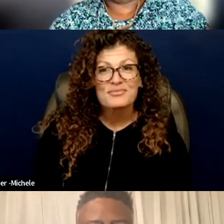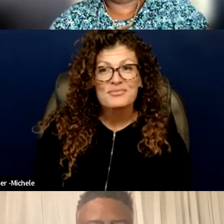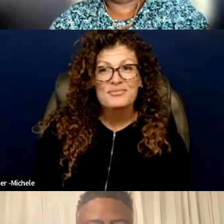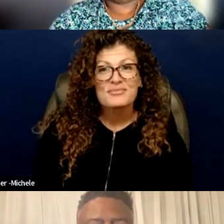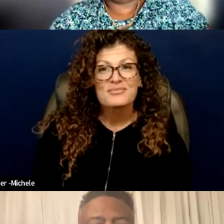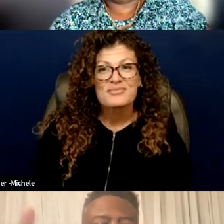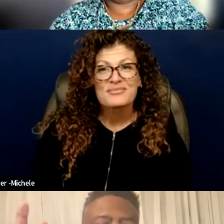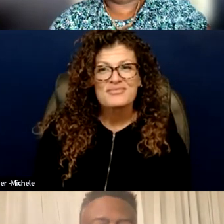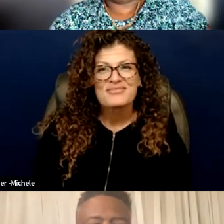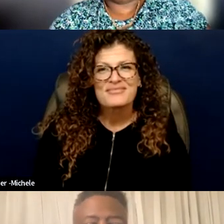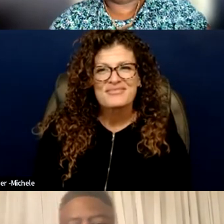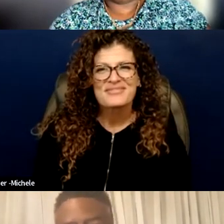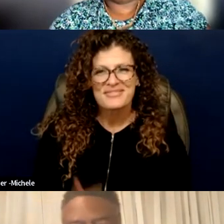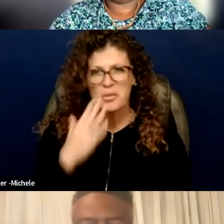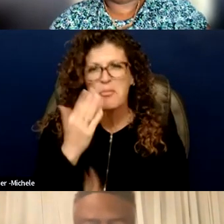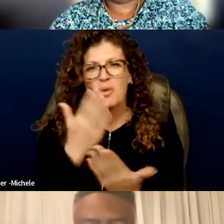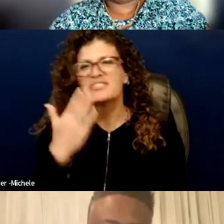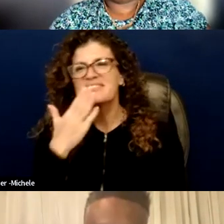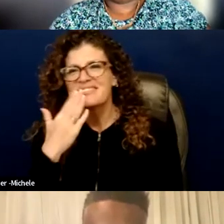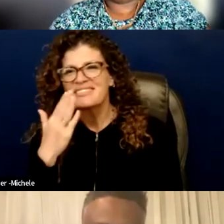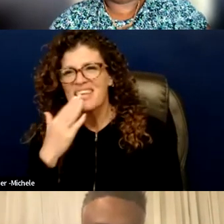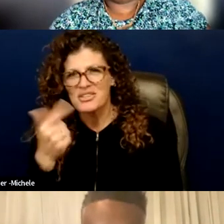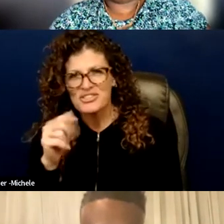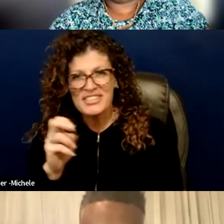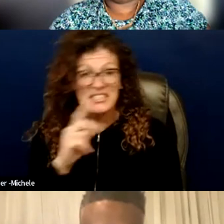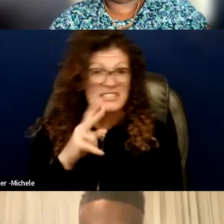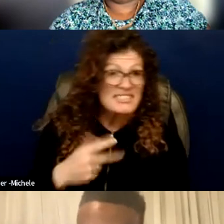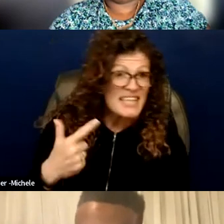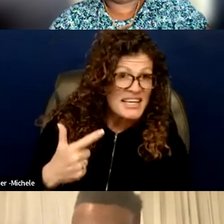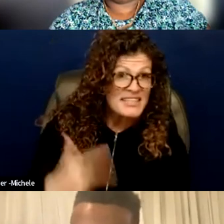Nobody wants to leave. Oh, there you go, Jean. Thank you very much. May I have a second?